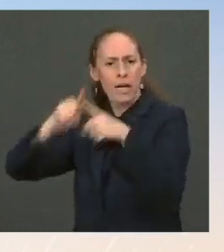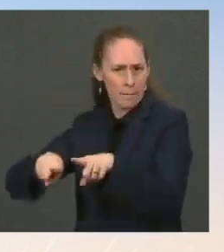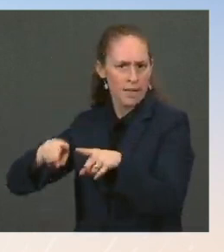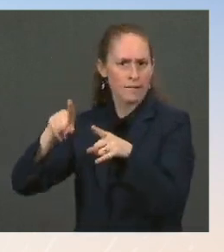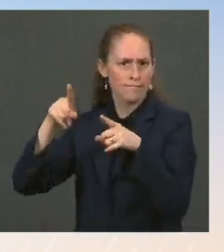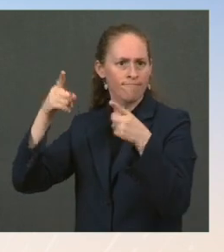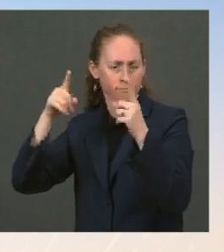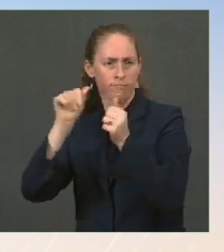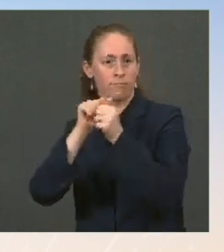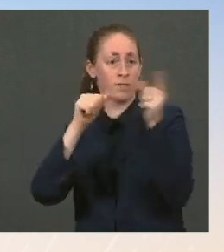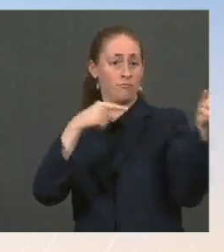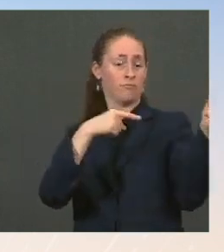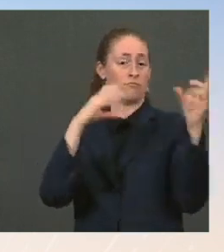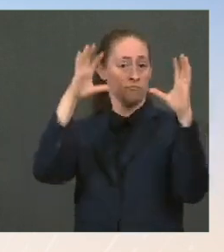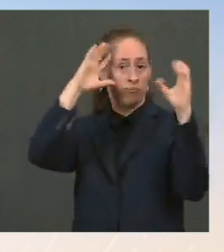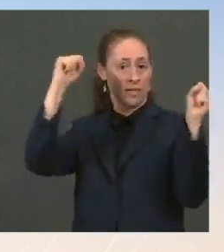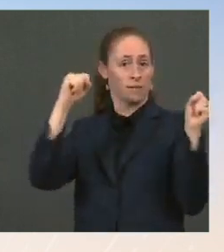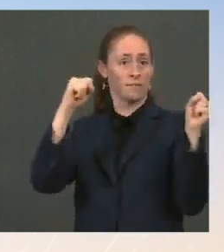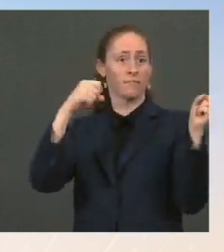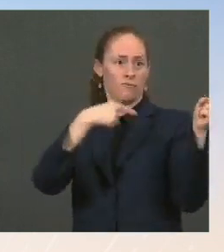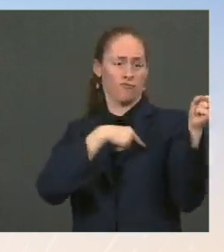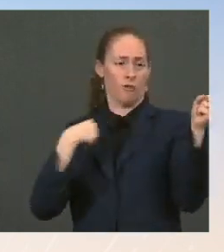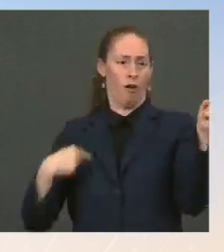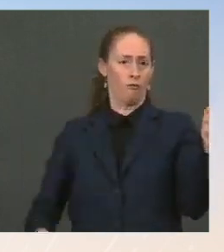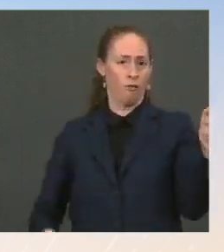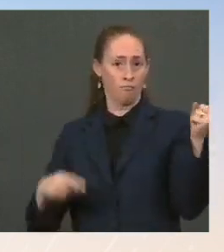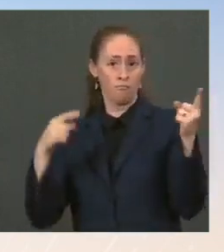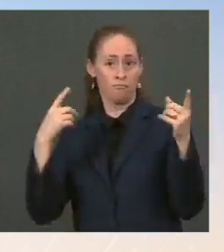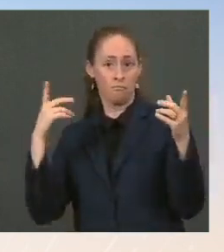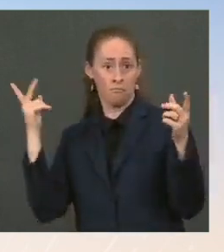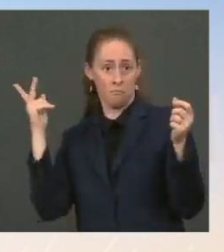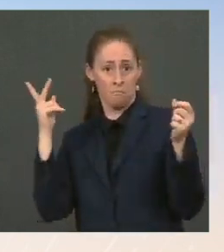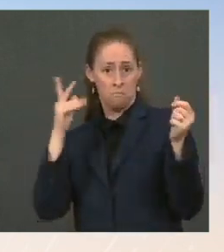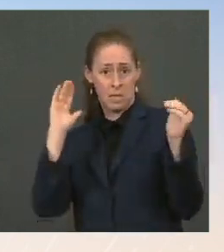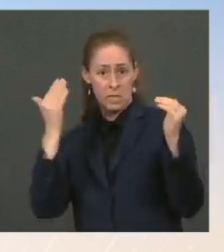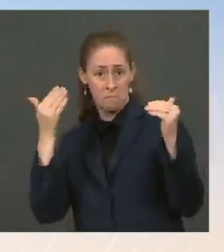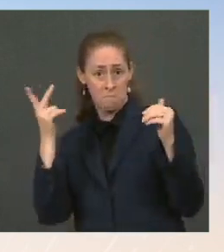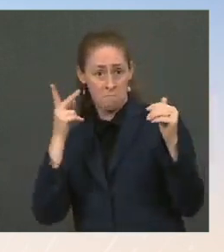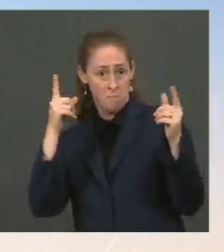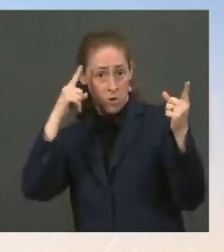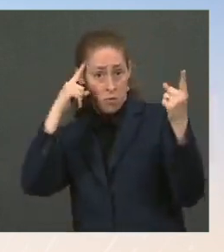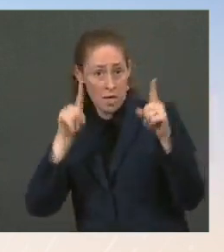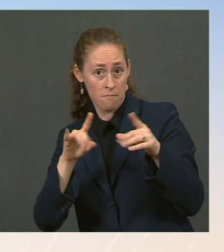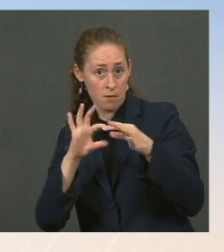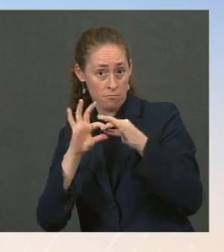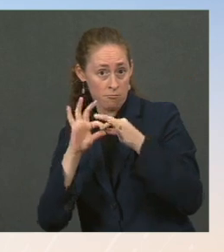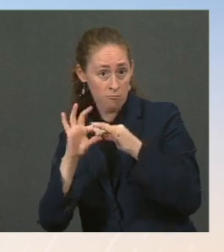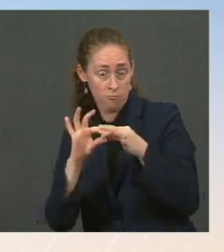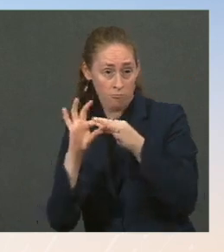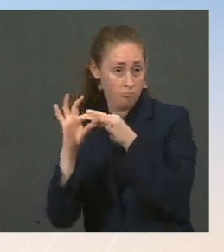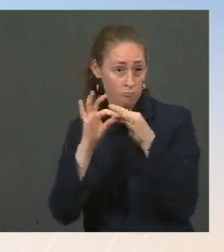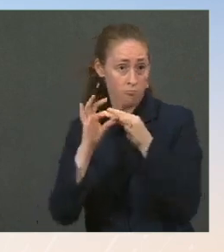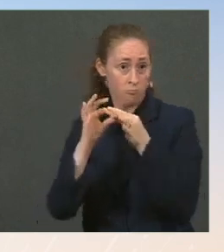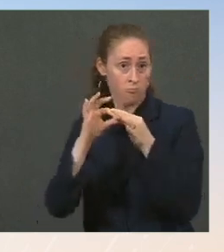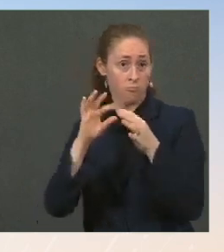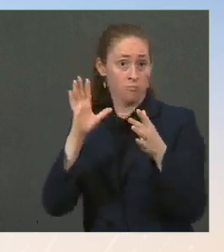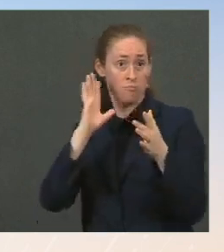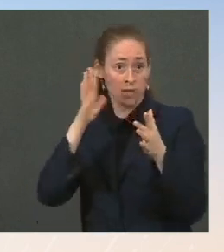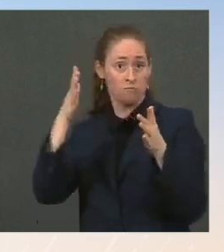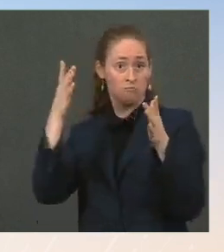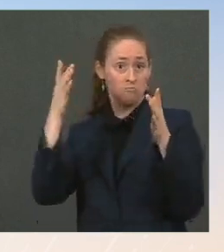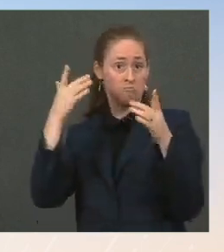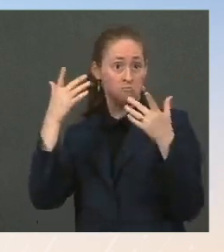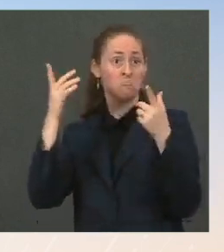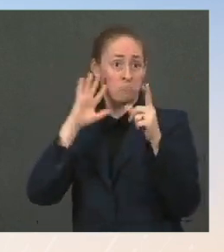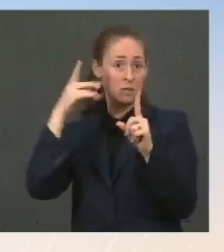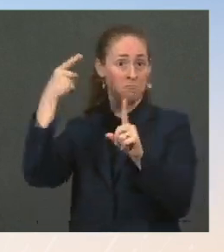year. Do you see this happening around the G20 summit, and what's the advantage of them seeing each other face to face? Well,